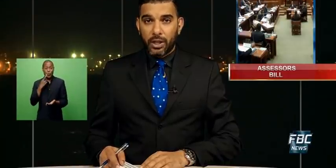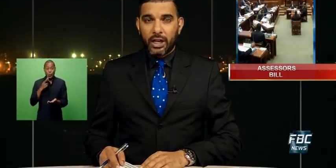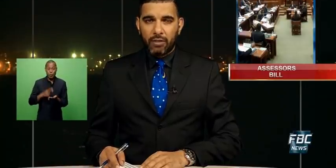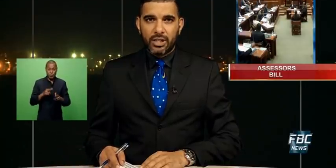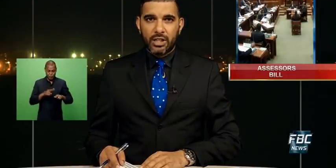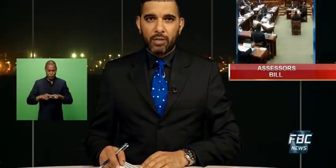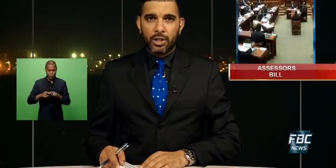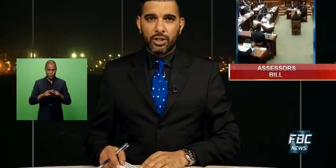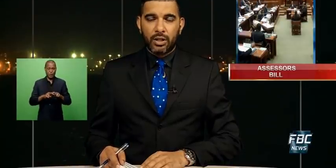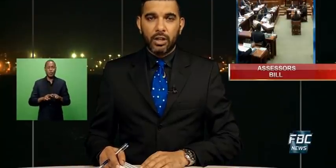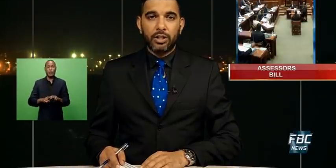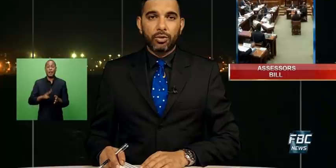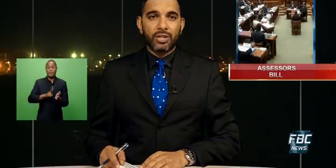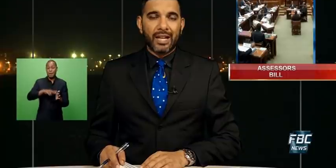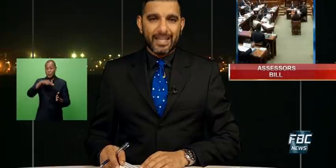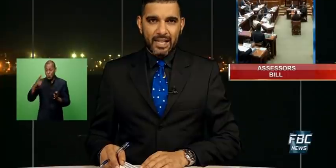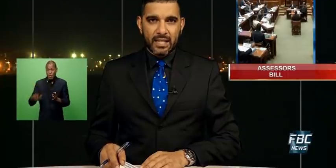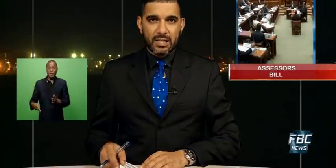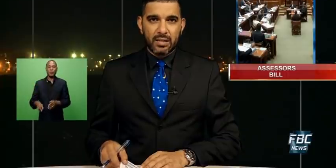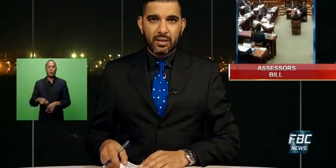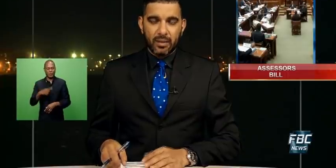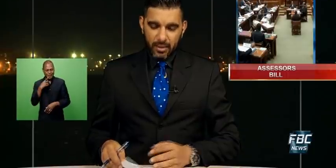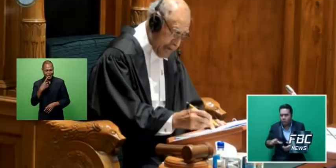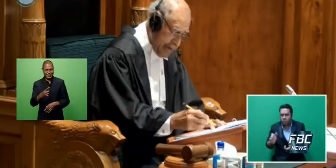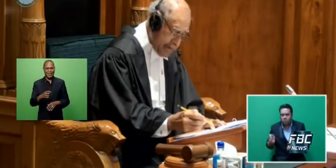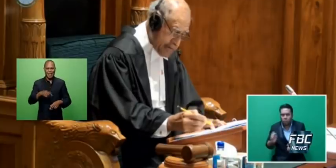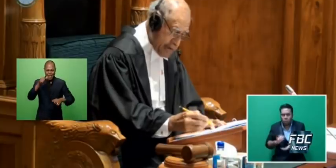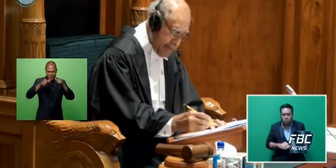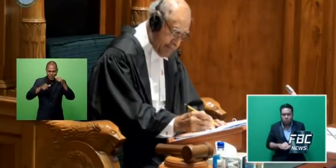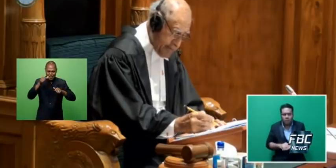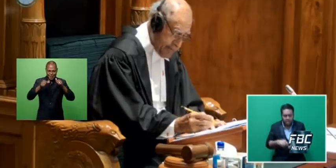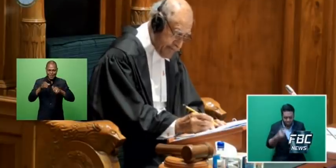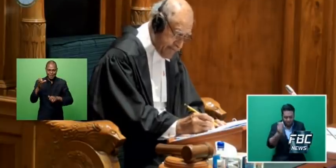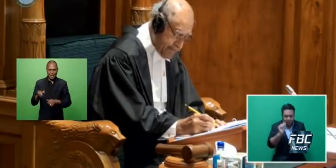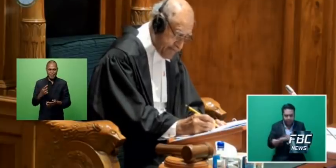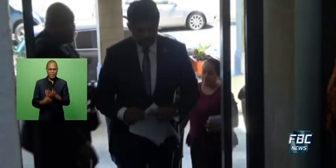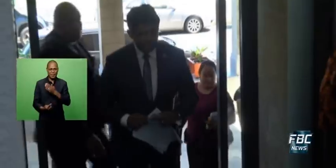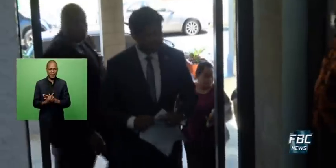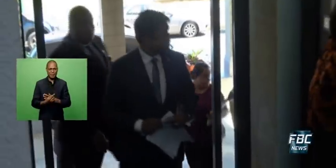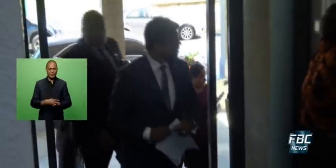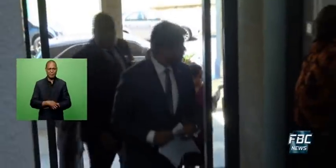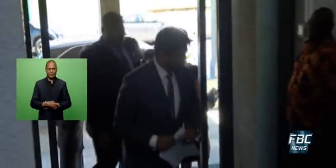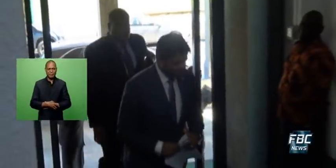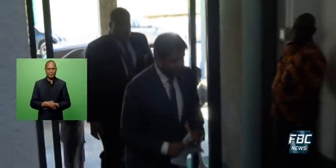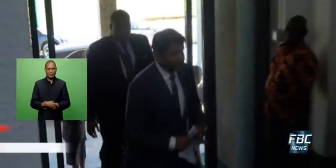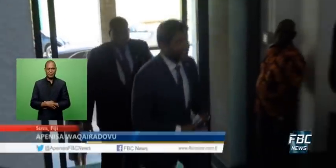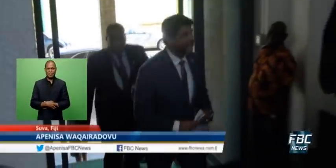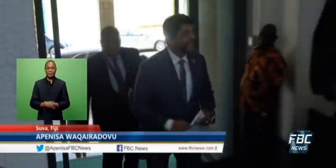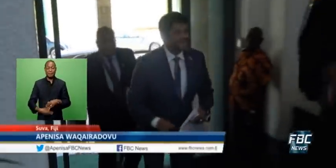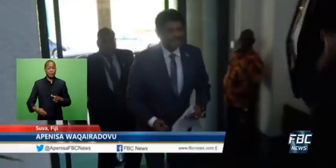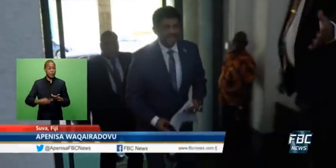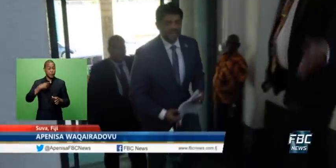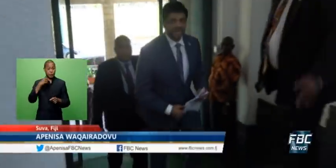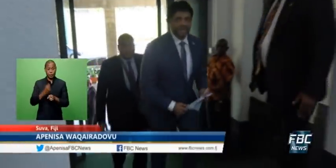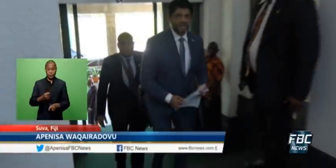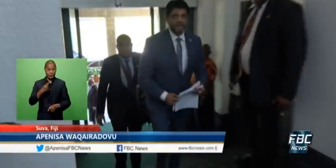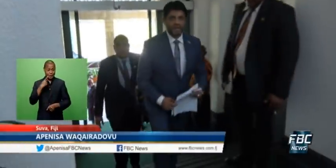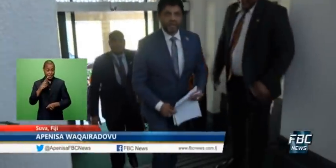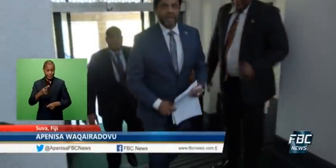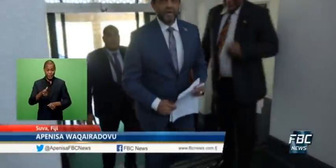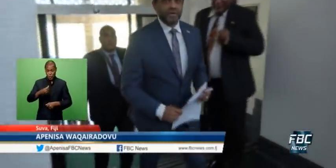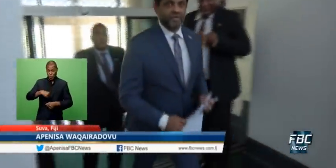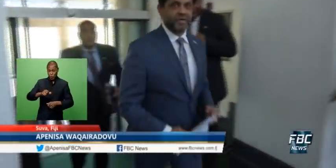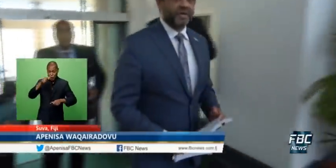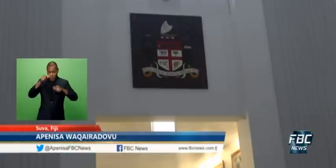the only countries in the region using assessors. The ayes have it. The Attorney General says the use of assessors